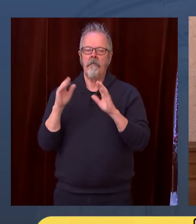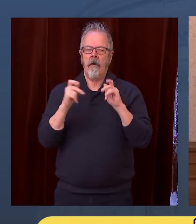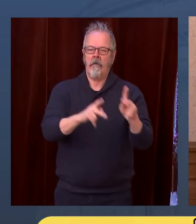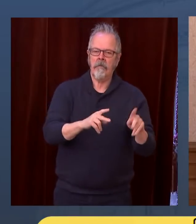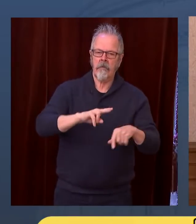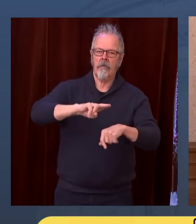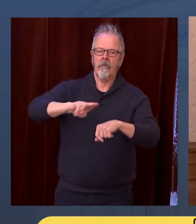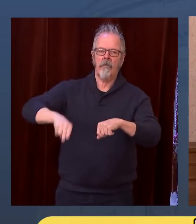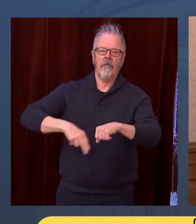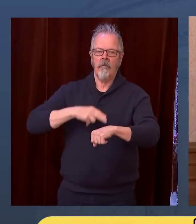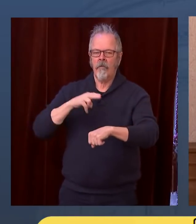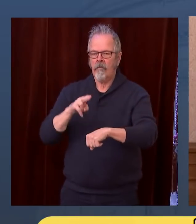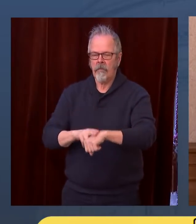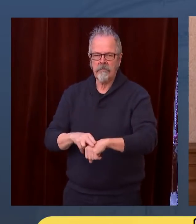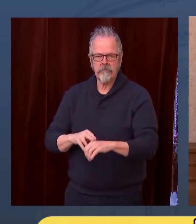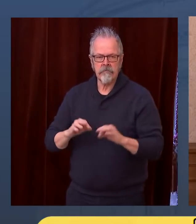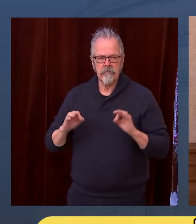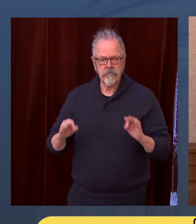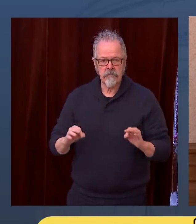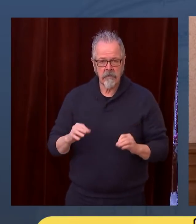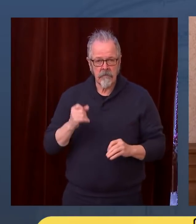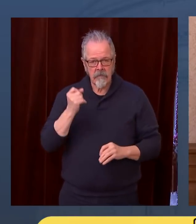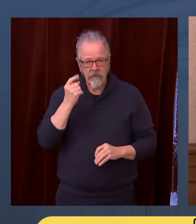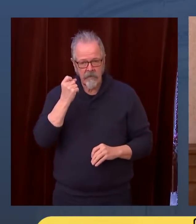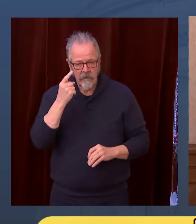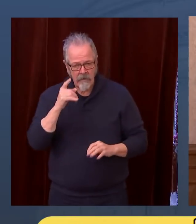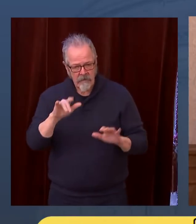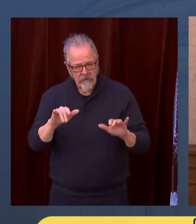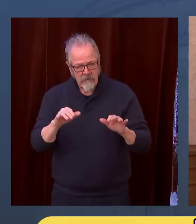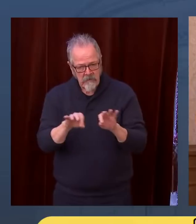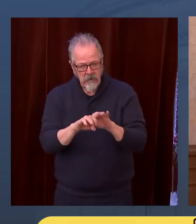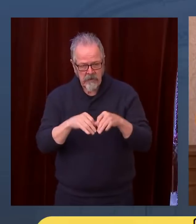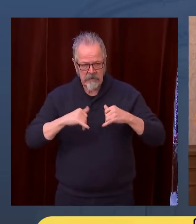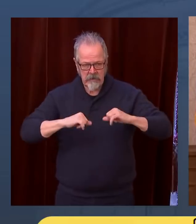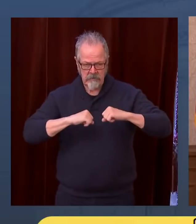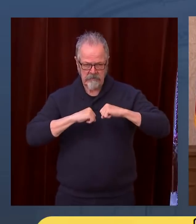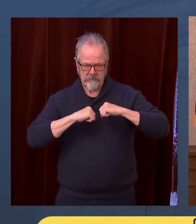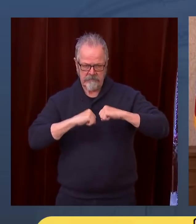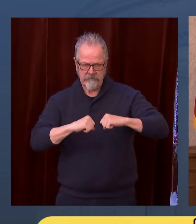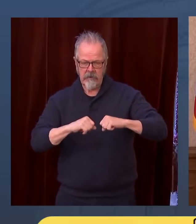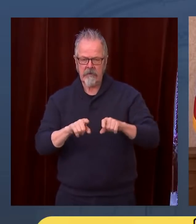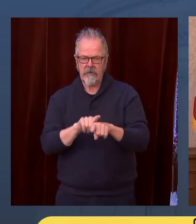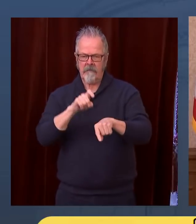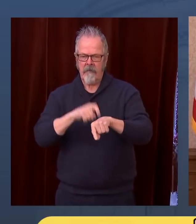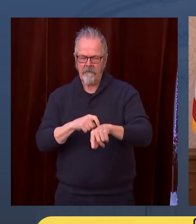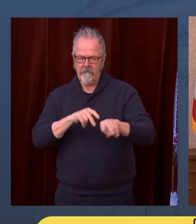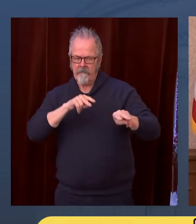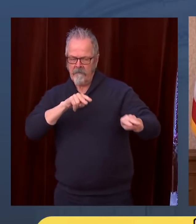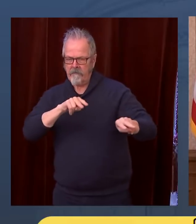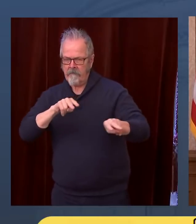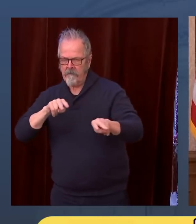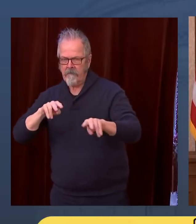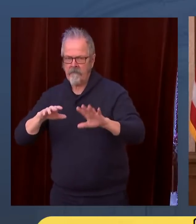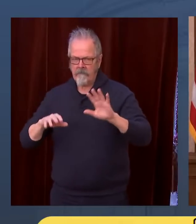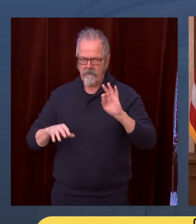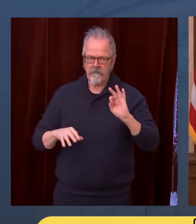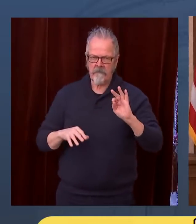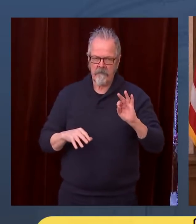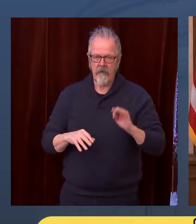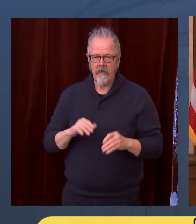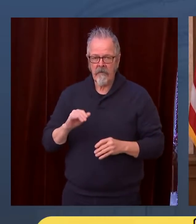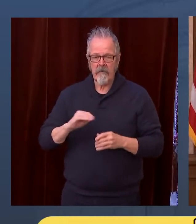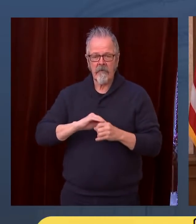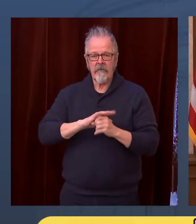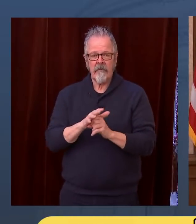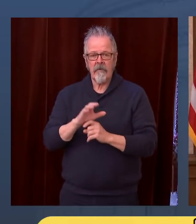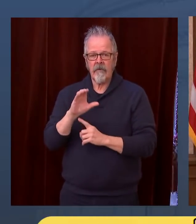still protecting our public health and our families' health. We know that COVID has changed significantly during